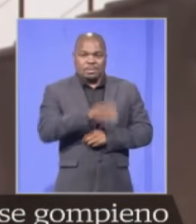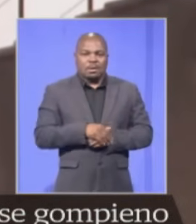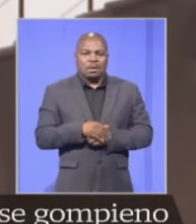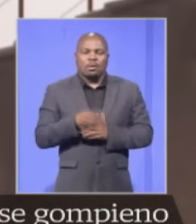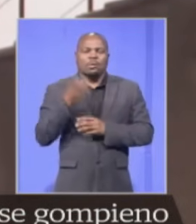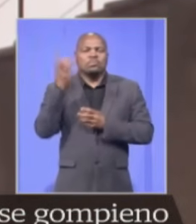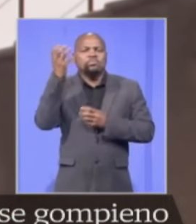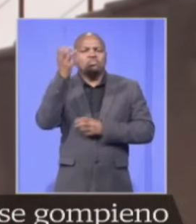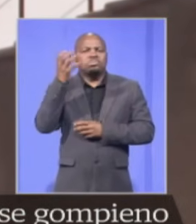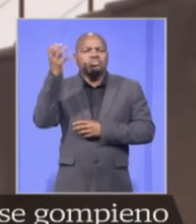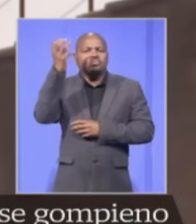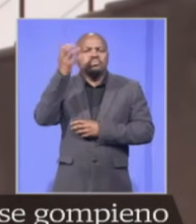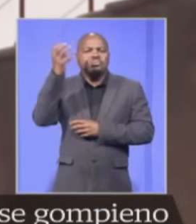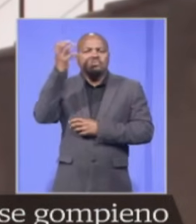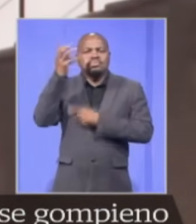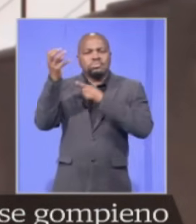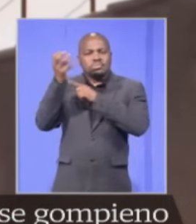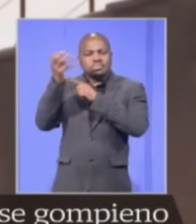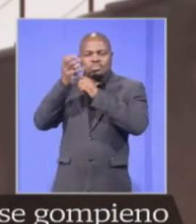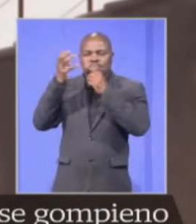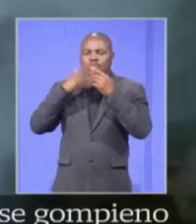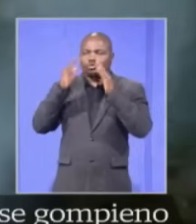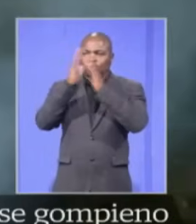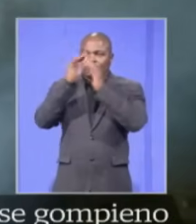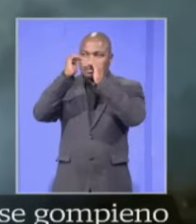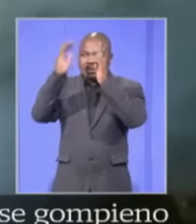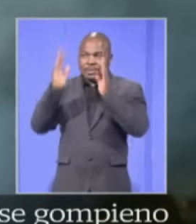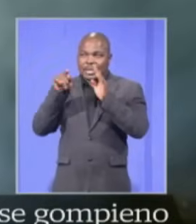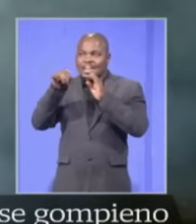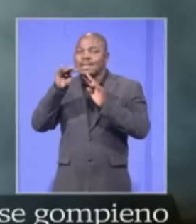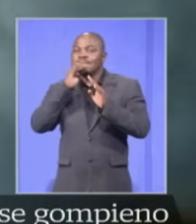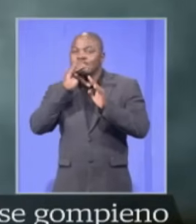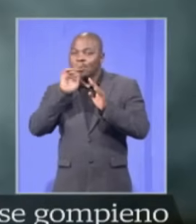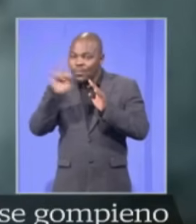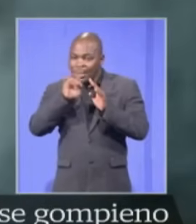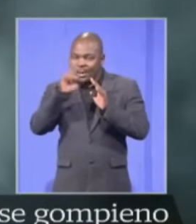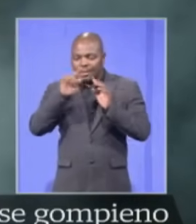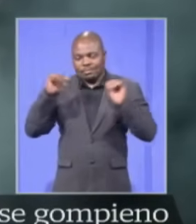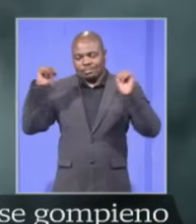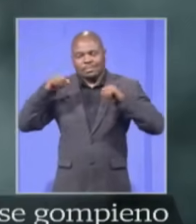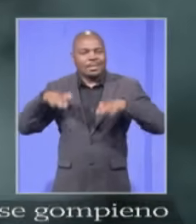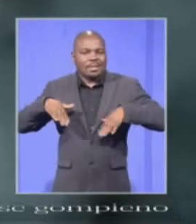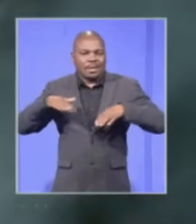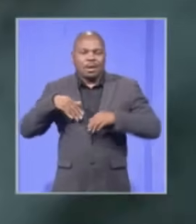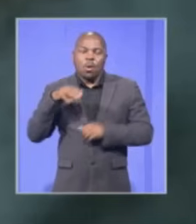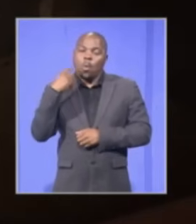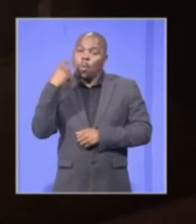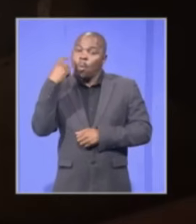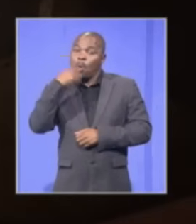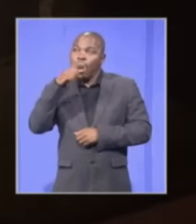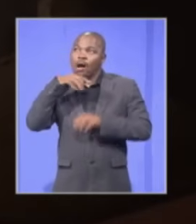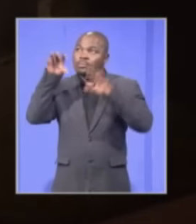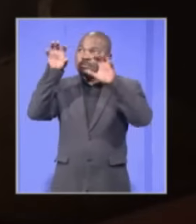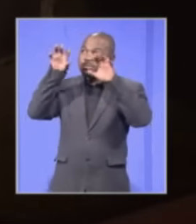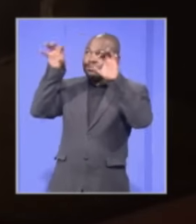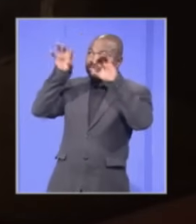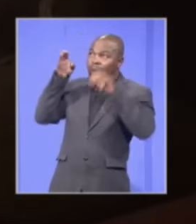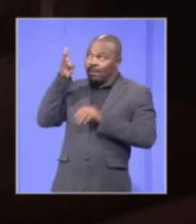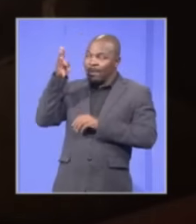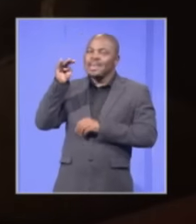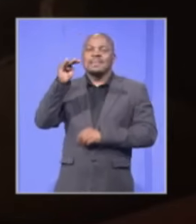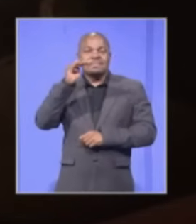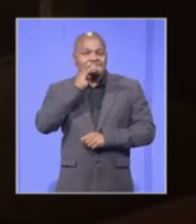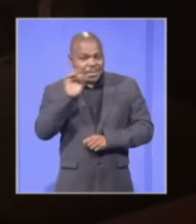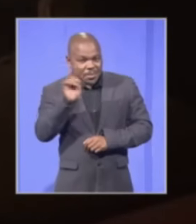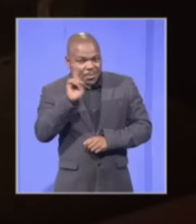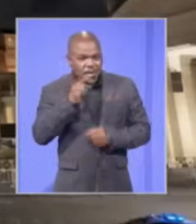ya marulelo a kereke o tla bo ka ya fa go sa fitlhelelwa tumalano. Mme mosi o mosweu e tla bo ile sesupo sa gore